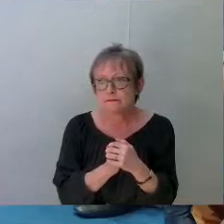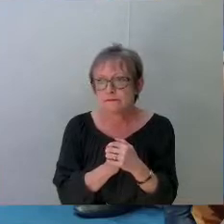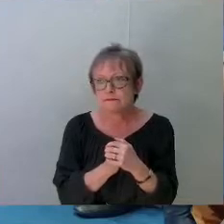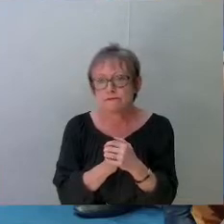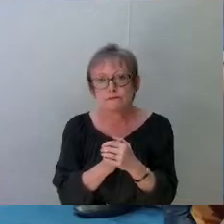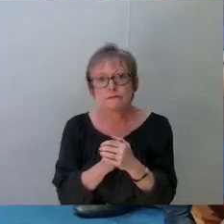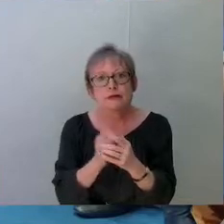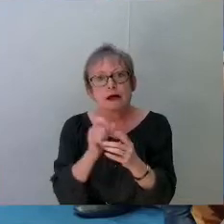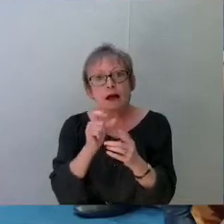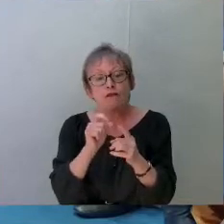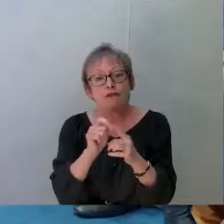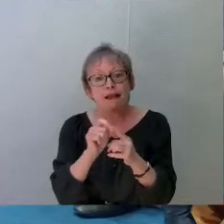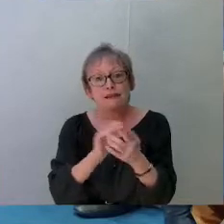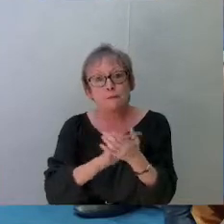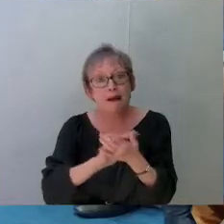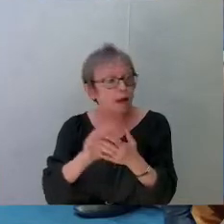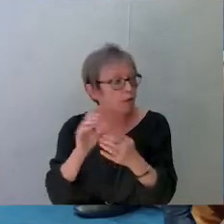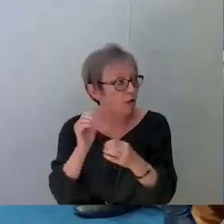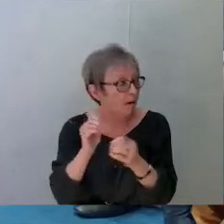Gillis McIntosh.